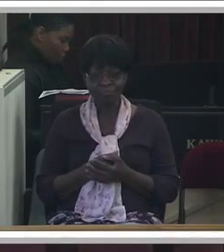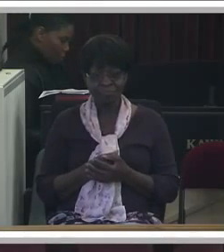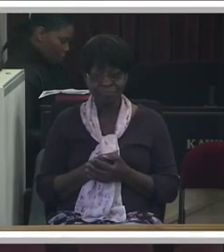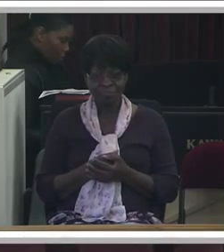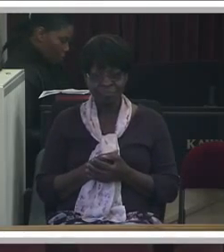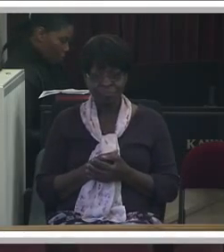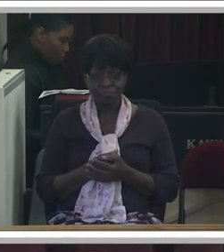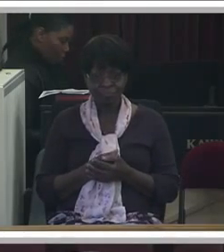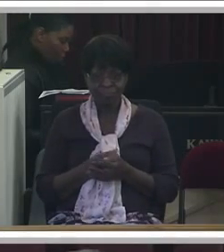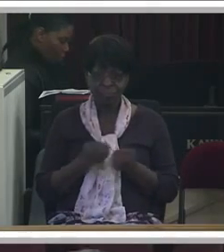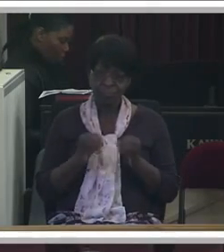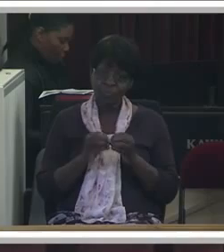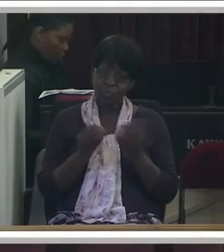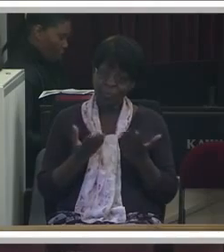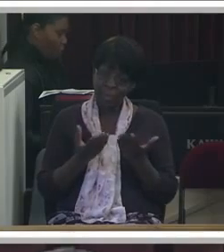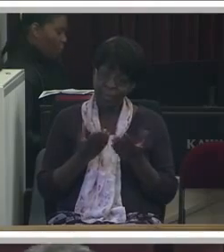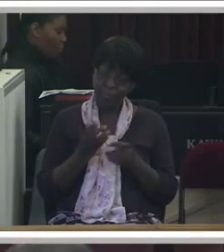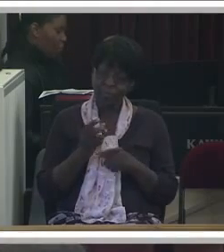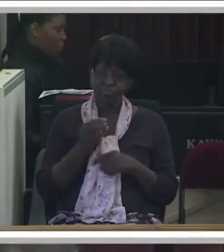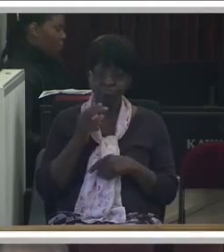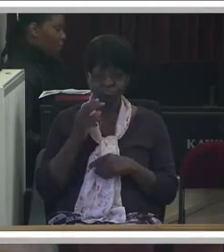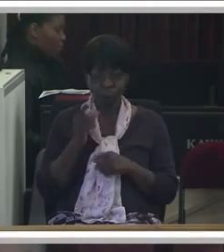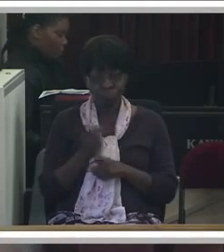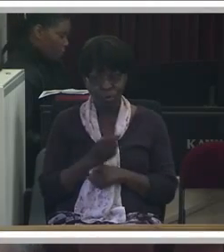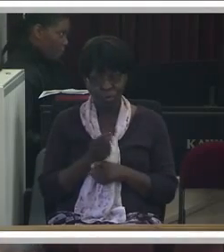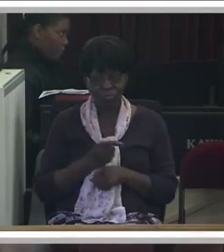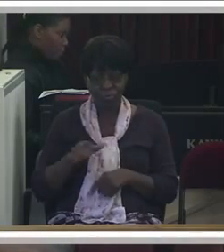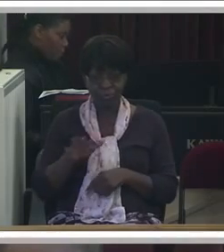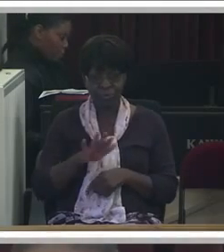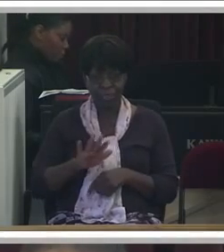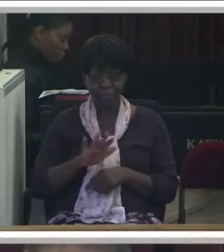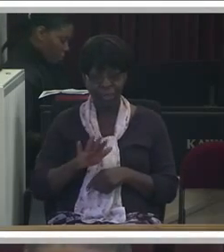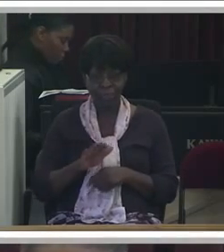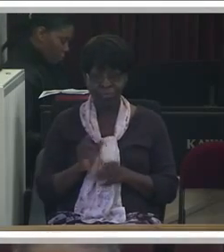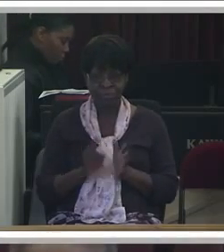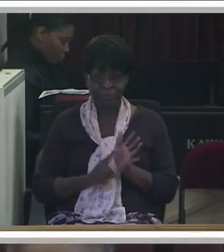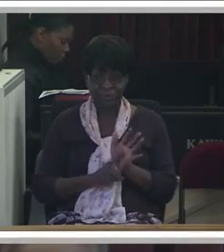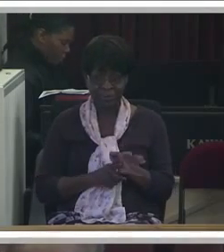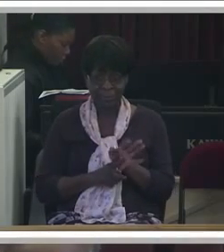The Bible talks about symbols.